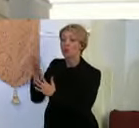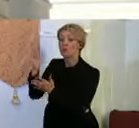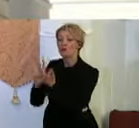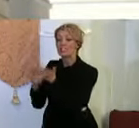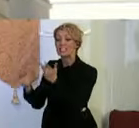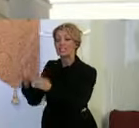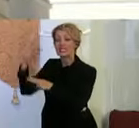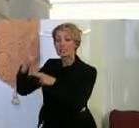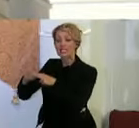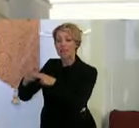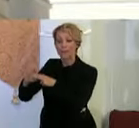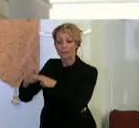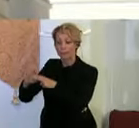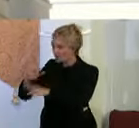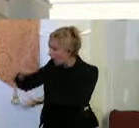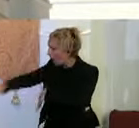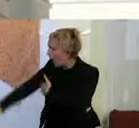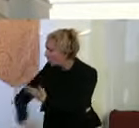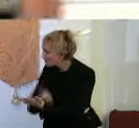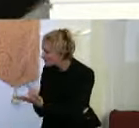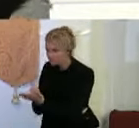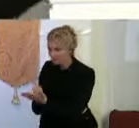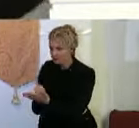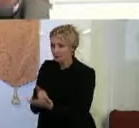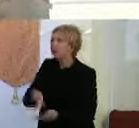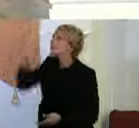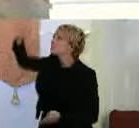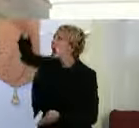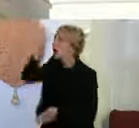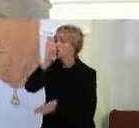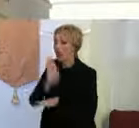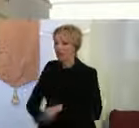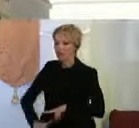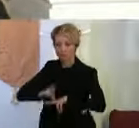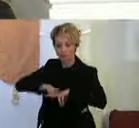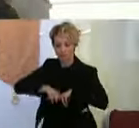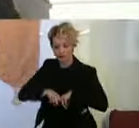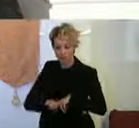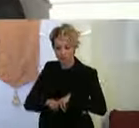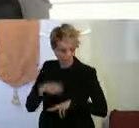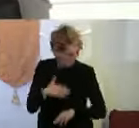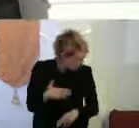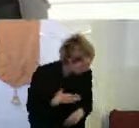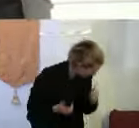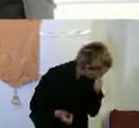name. Amen. God bless you this morning. Please be seated.